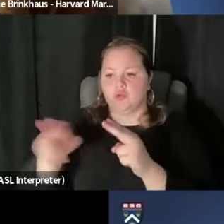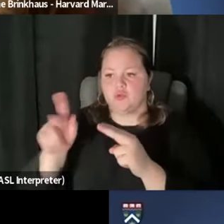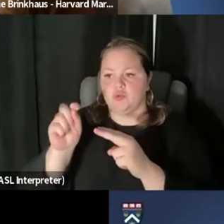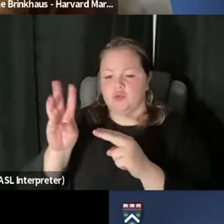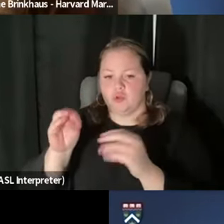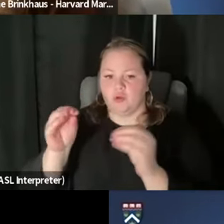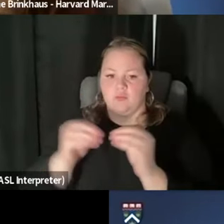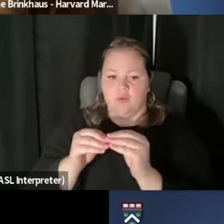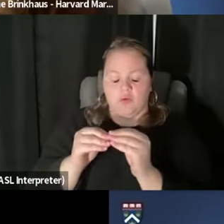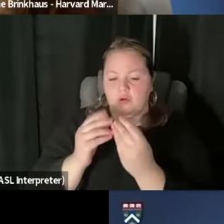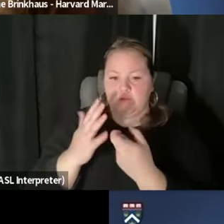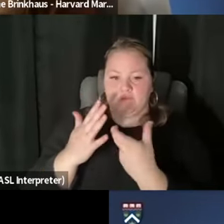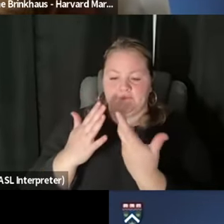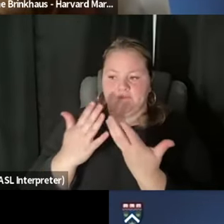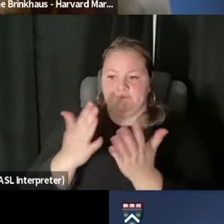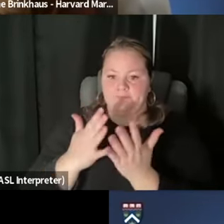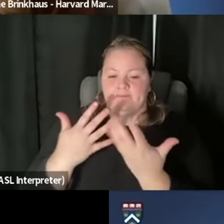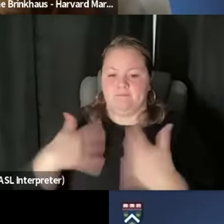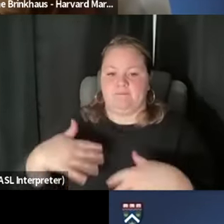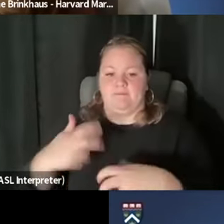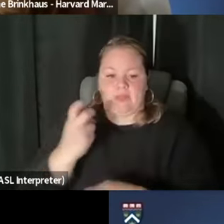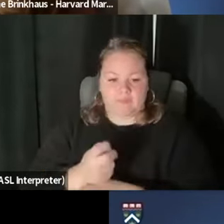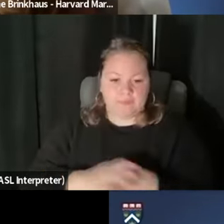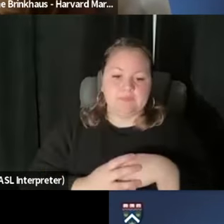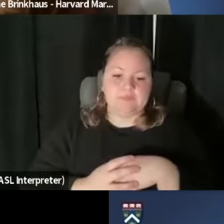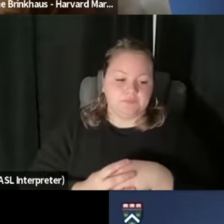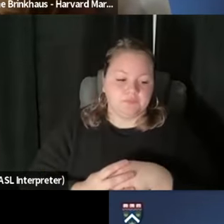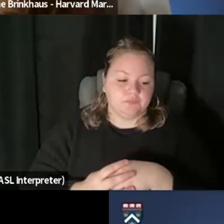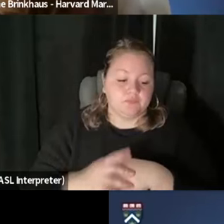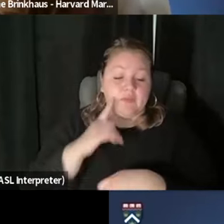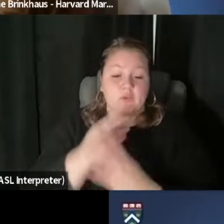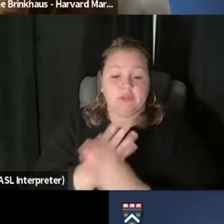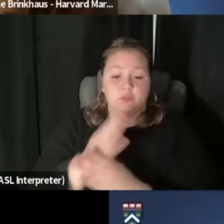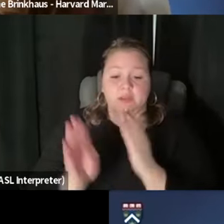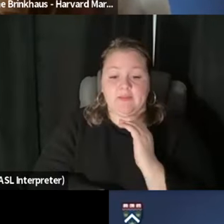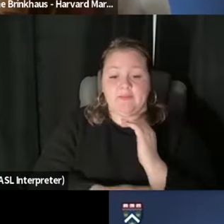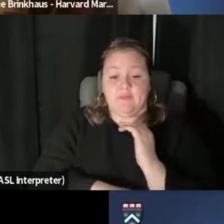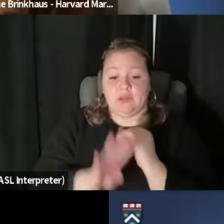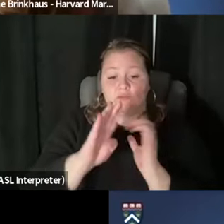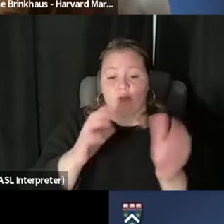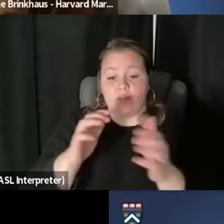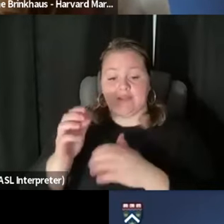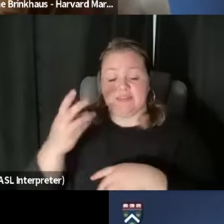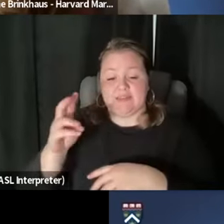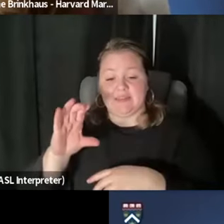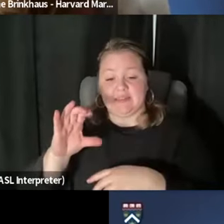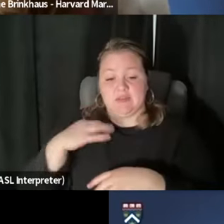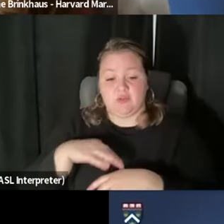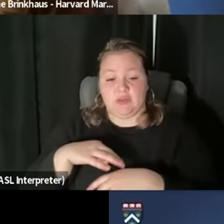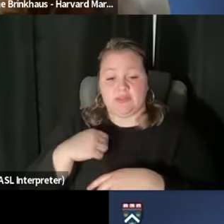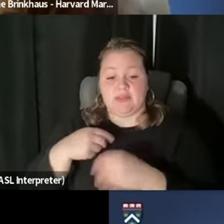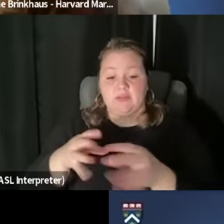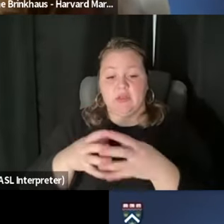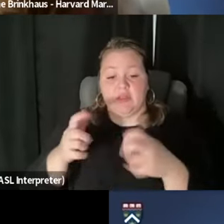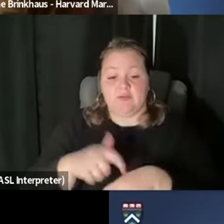courses. So that it's a little bit different in January, but for the spring and the fall, it's 4 courses, 16 credits. I spend a lot of time working with my